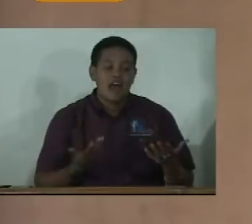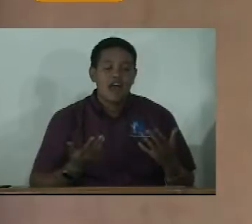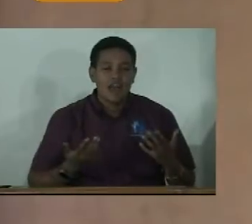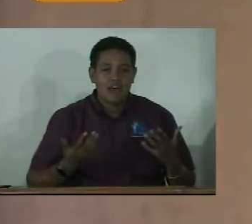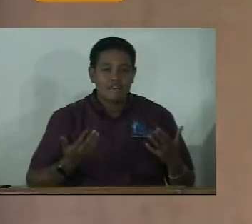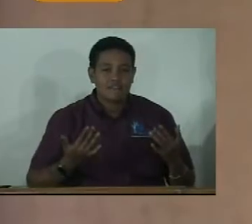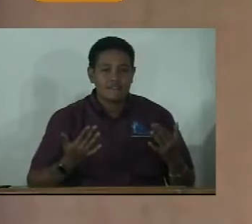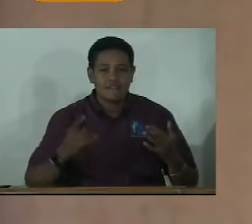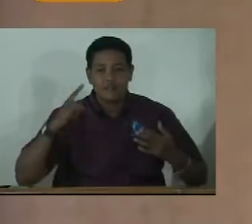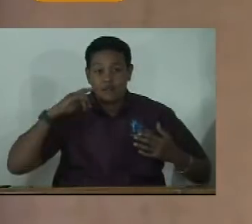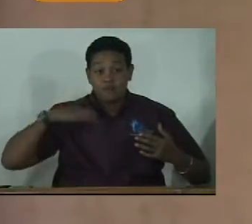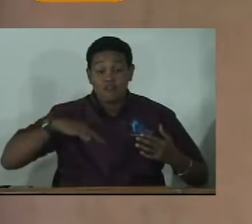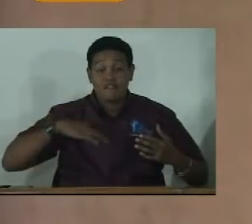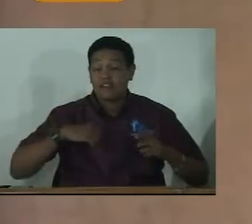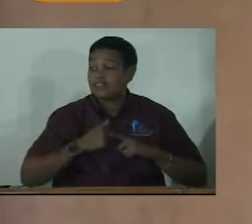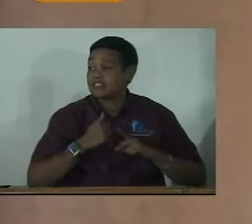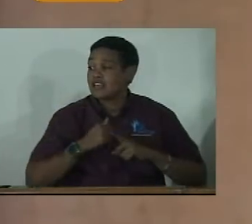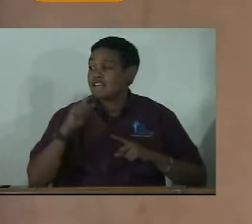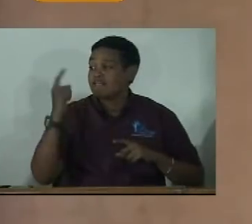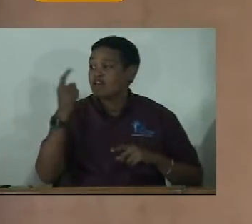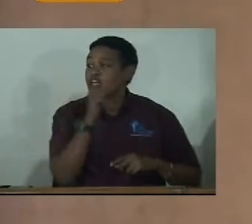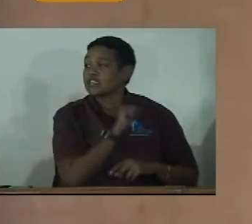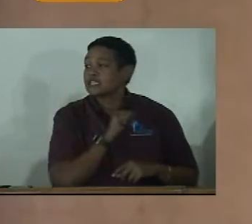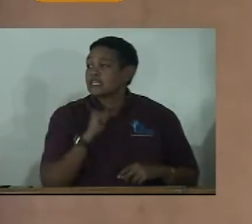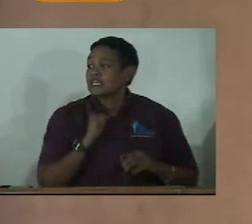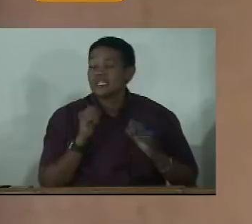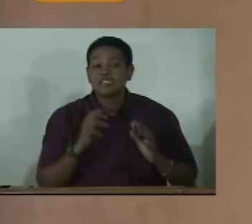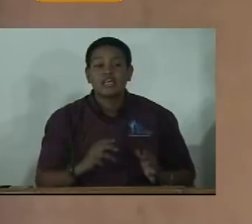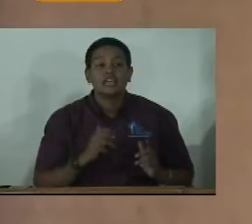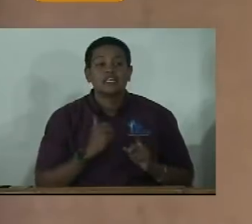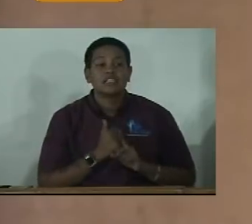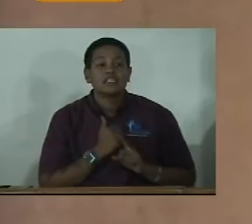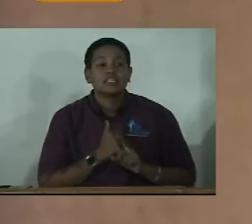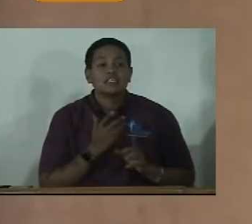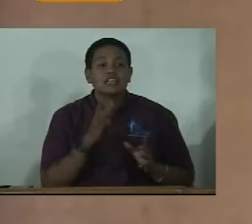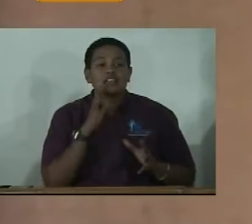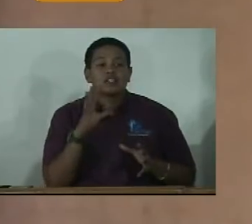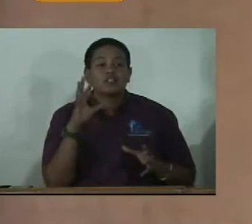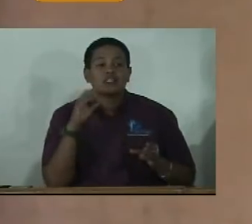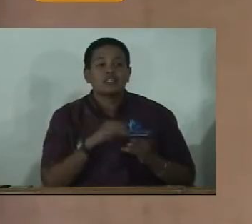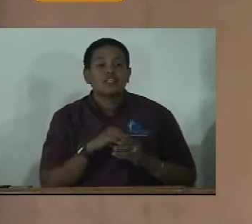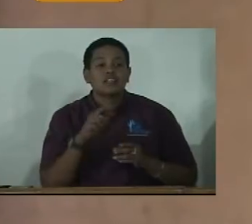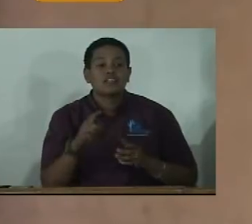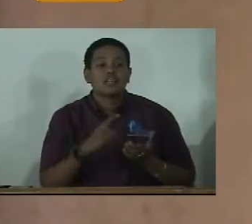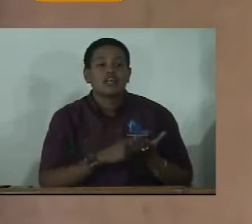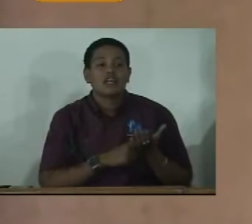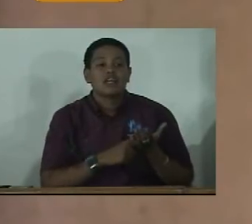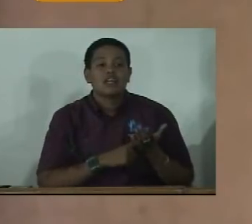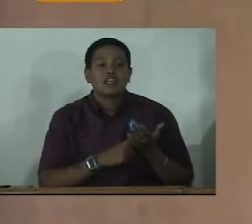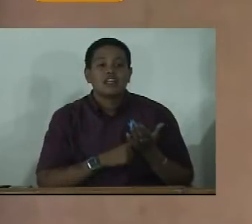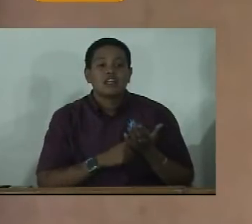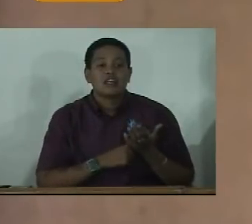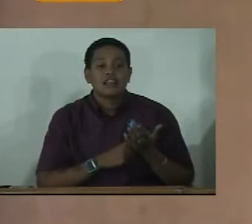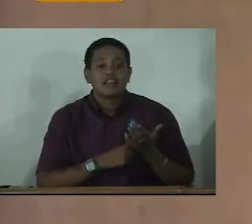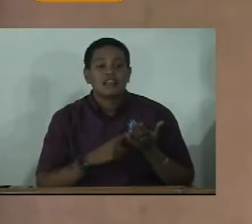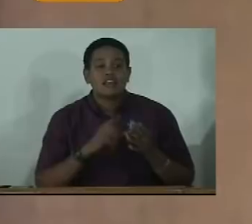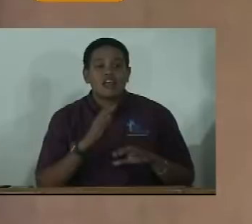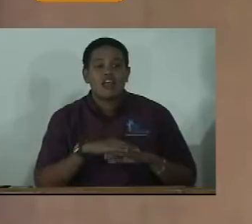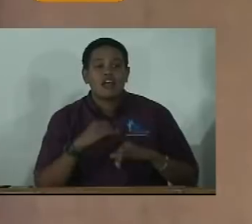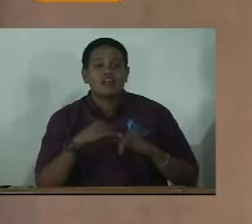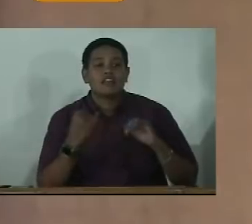the privilege of being the first senator to participate in a debate